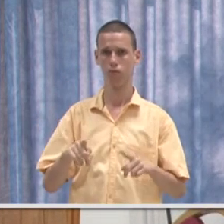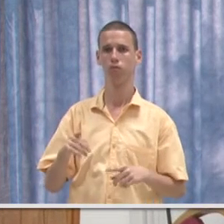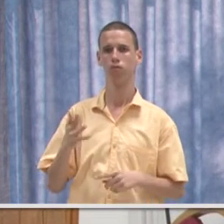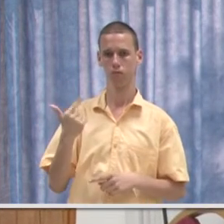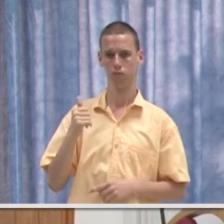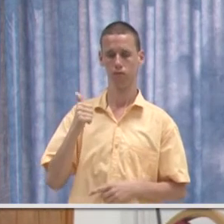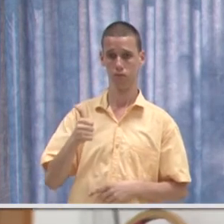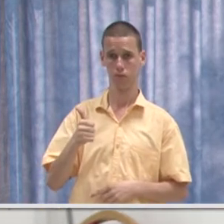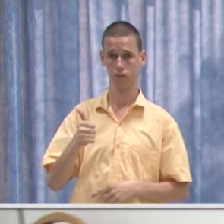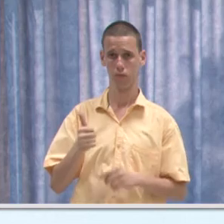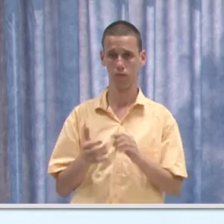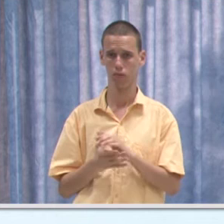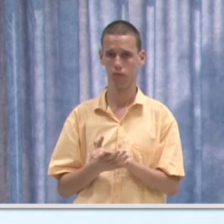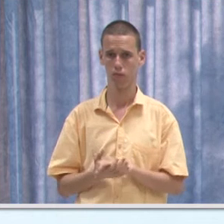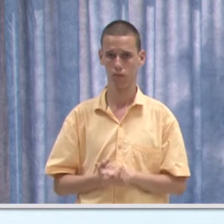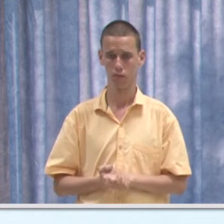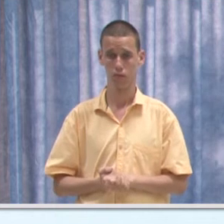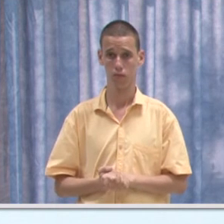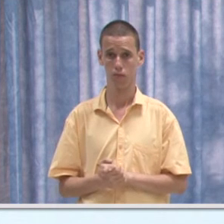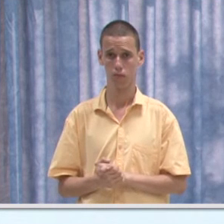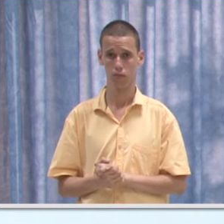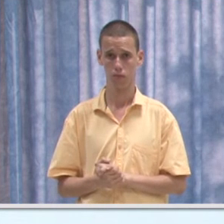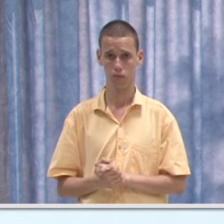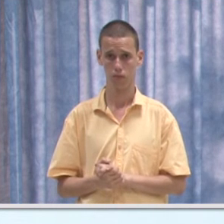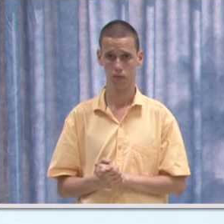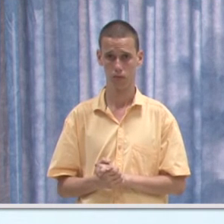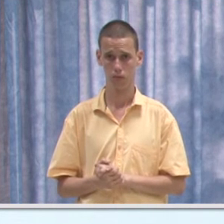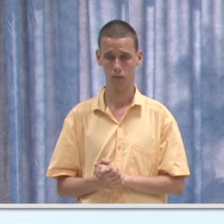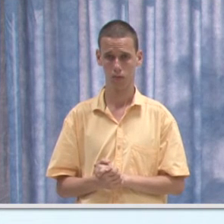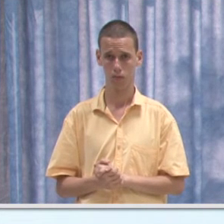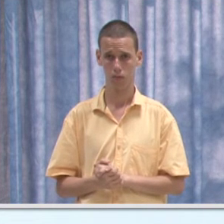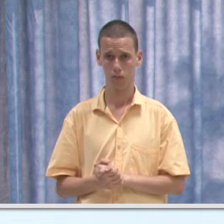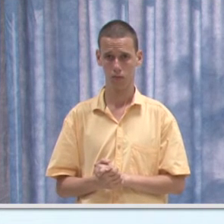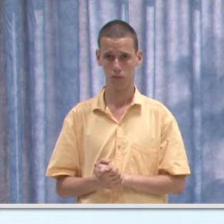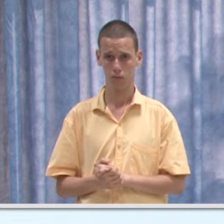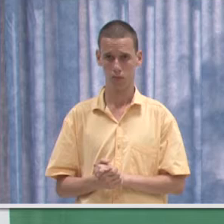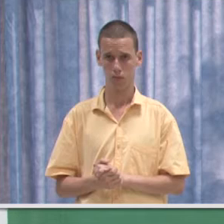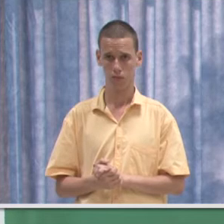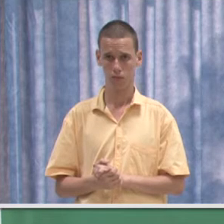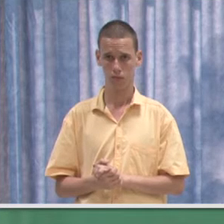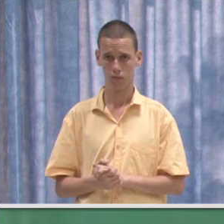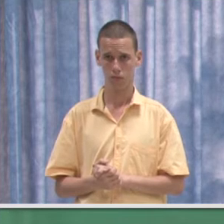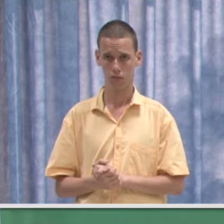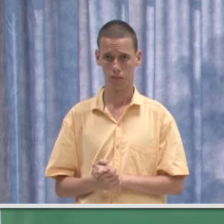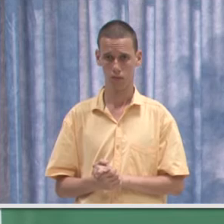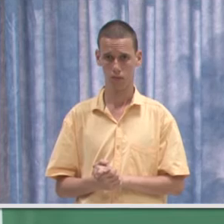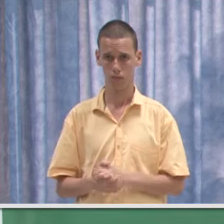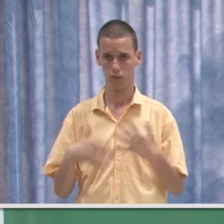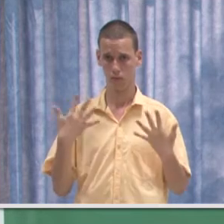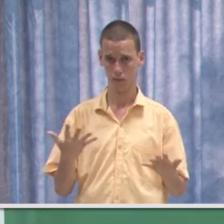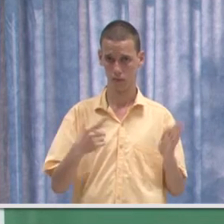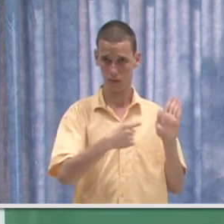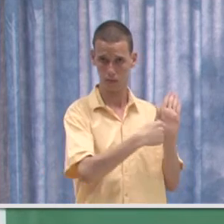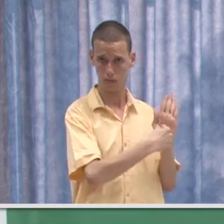In fact, there'll be another supply from India that is arriving by a military vessel on the 5th of June.